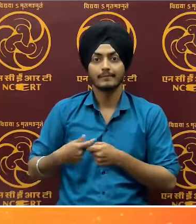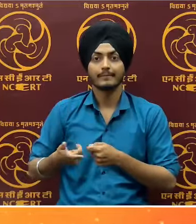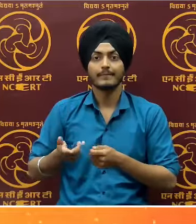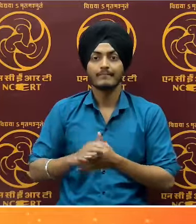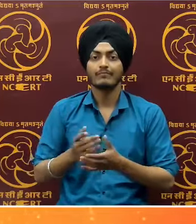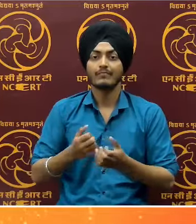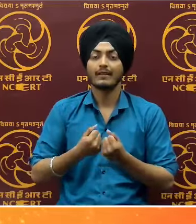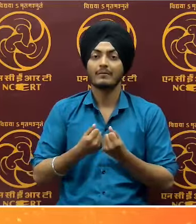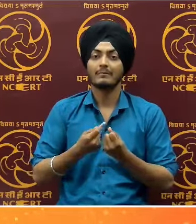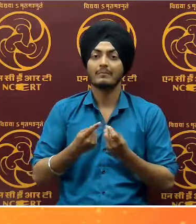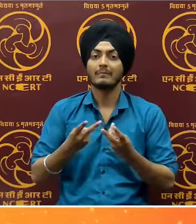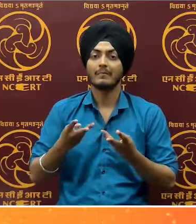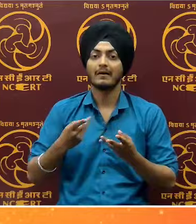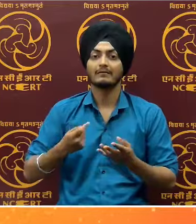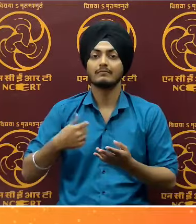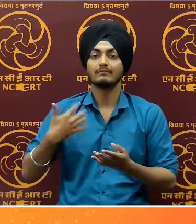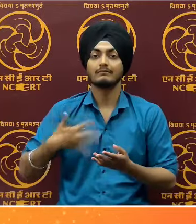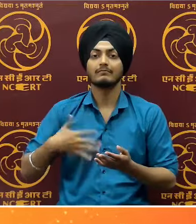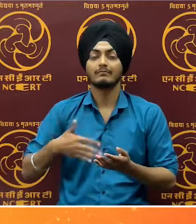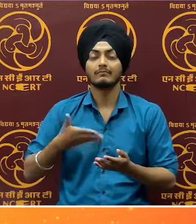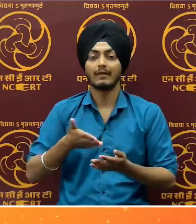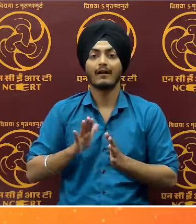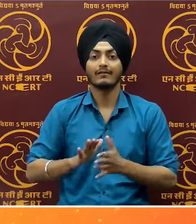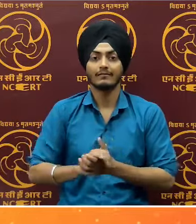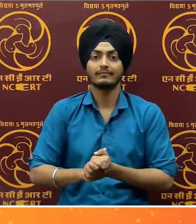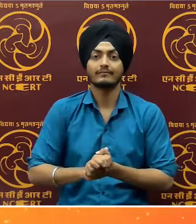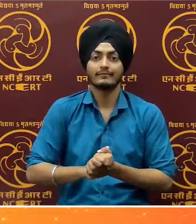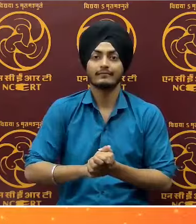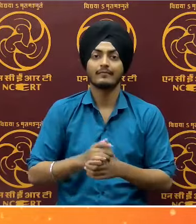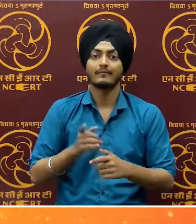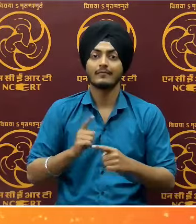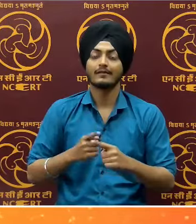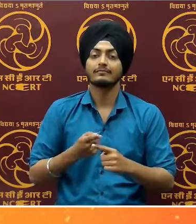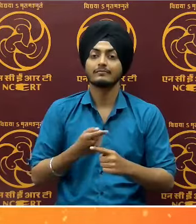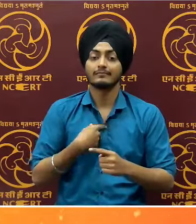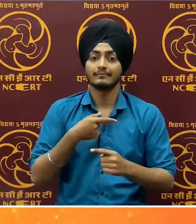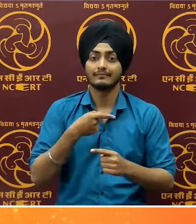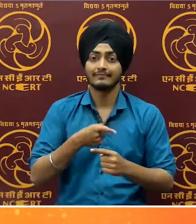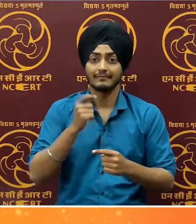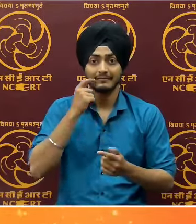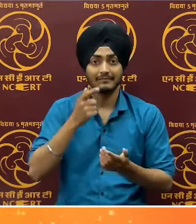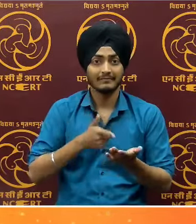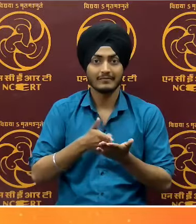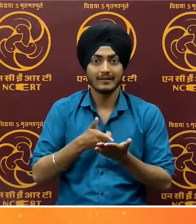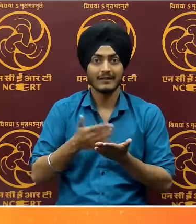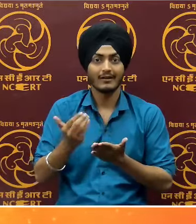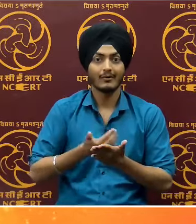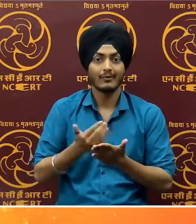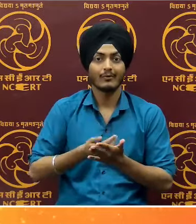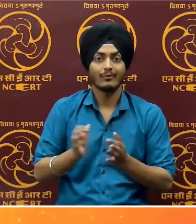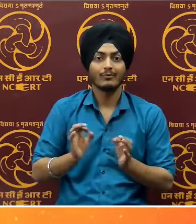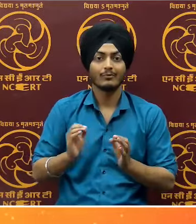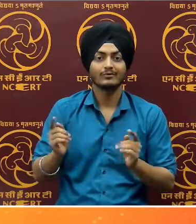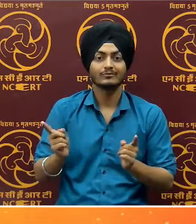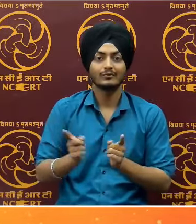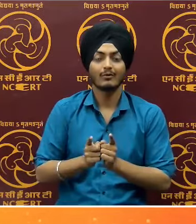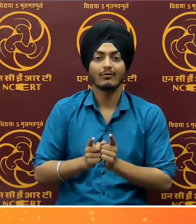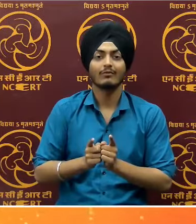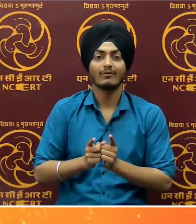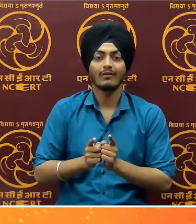there are lots of expenses, which these farmers doesn't have much saving, or neither they have a surplus